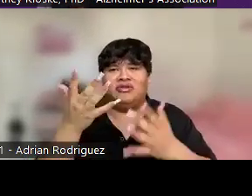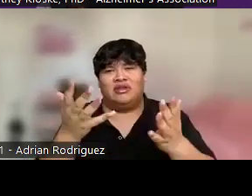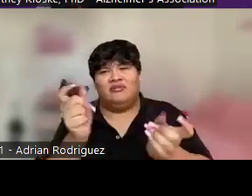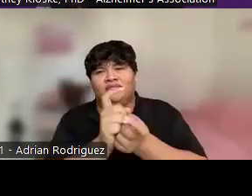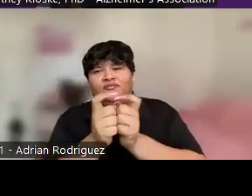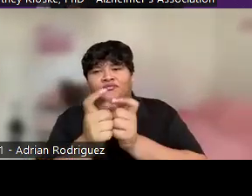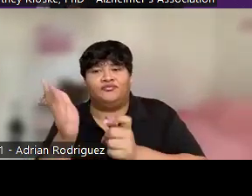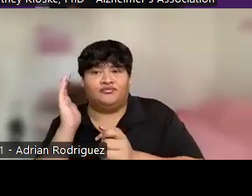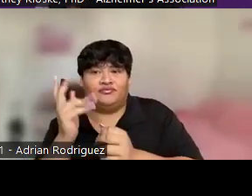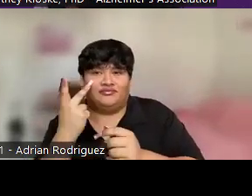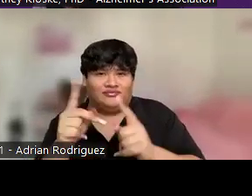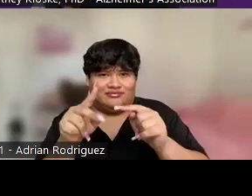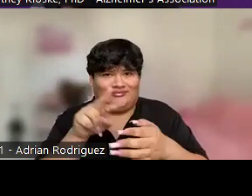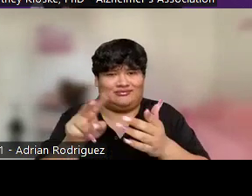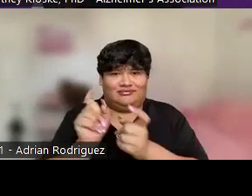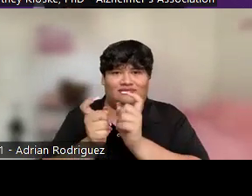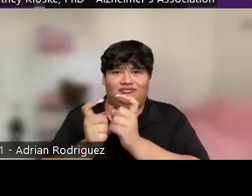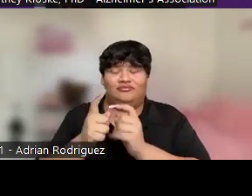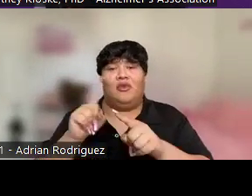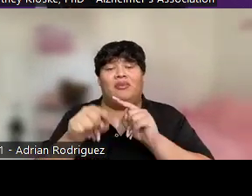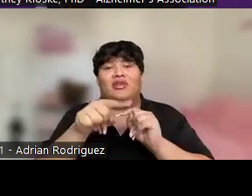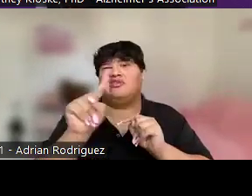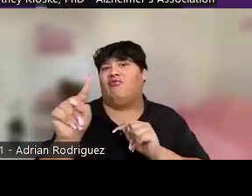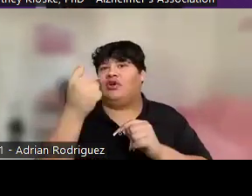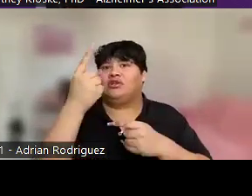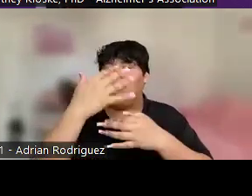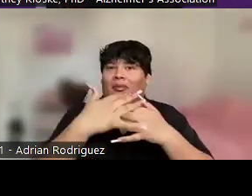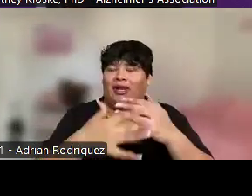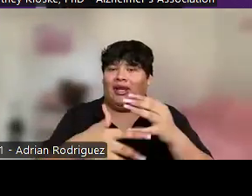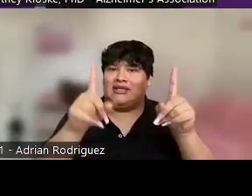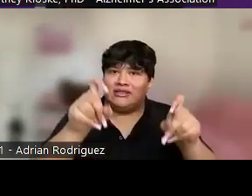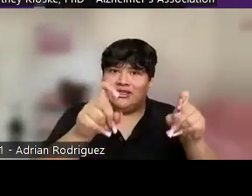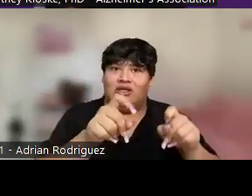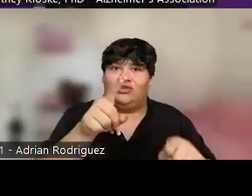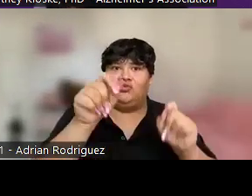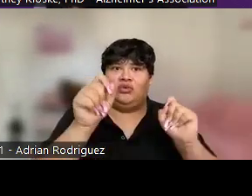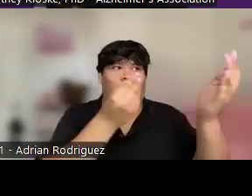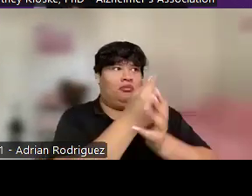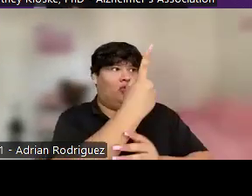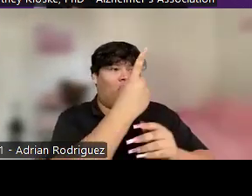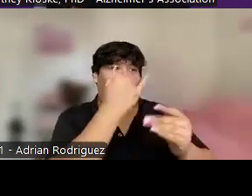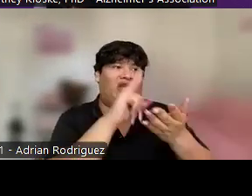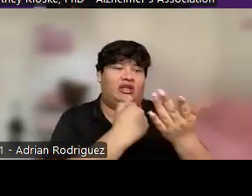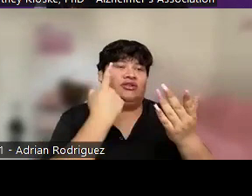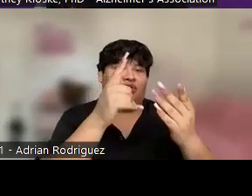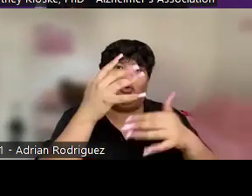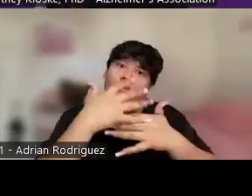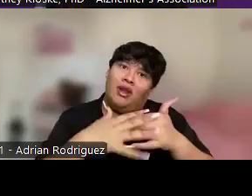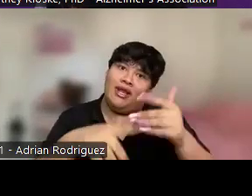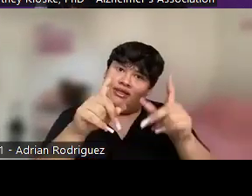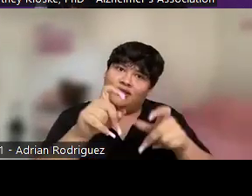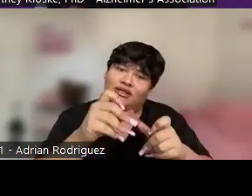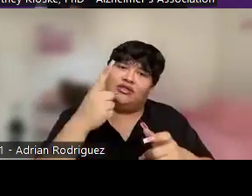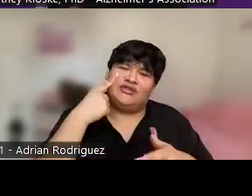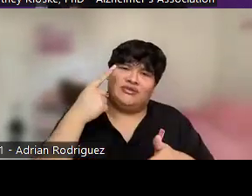verbally to the slide as we go through it. So just putting that out there right now. But really, this LumiPulse blood test was